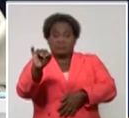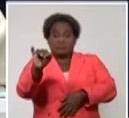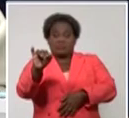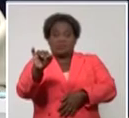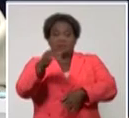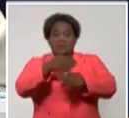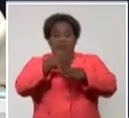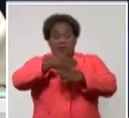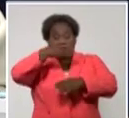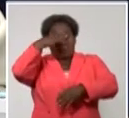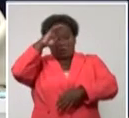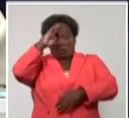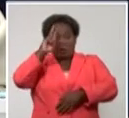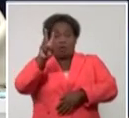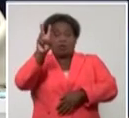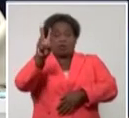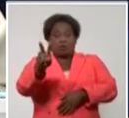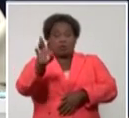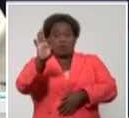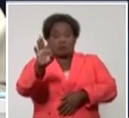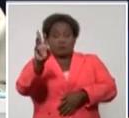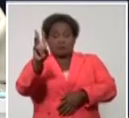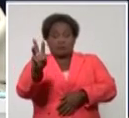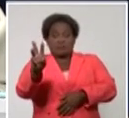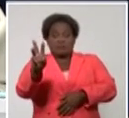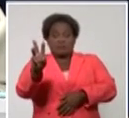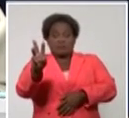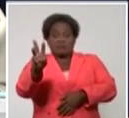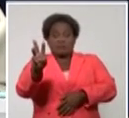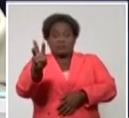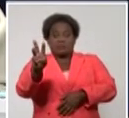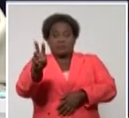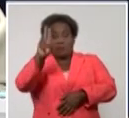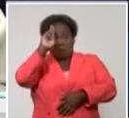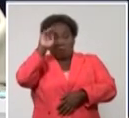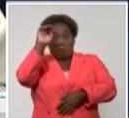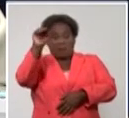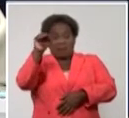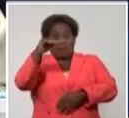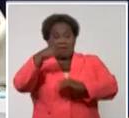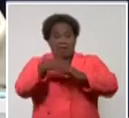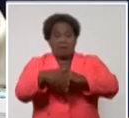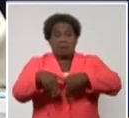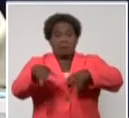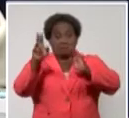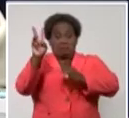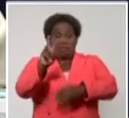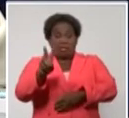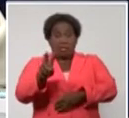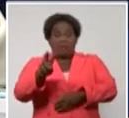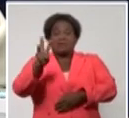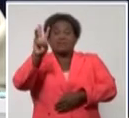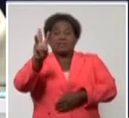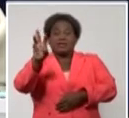283 in Santiago de Cubas, 387 in the Hermanos and Majeres Hospital